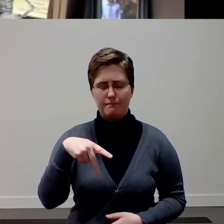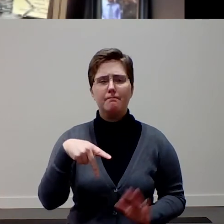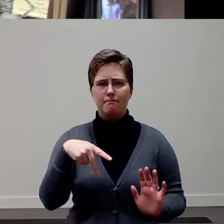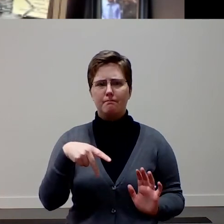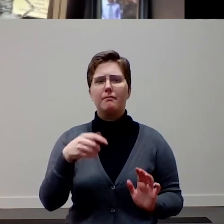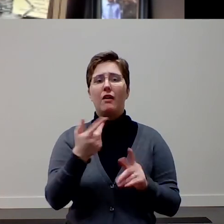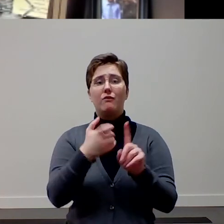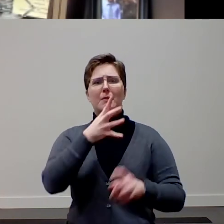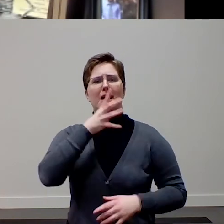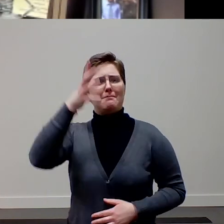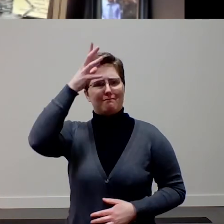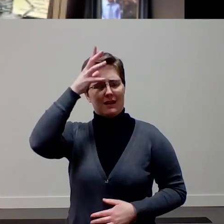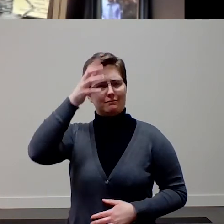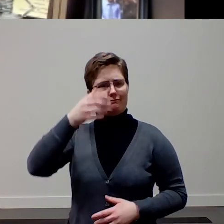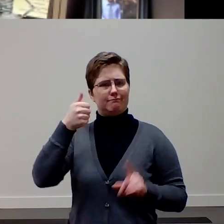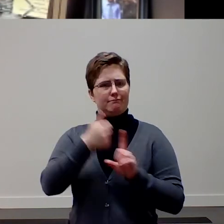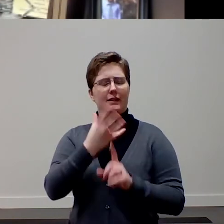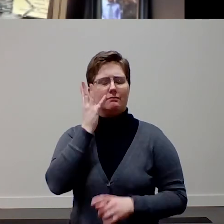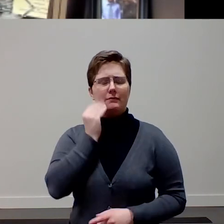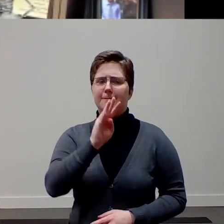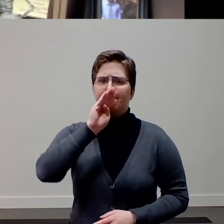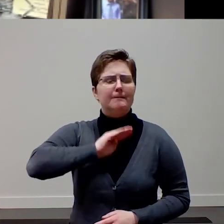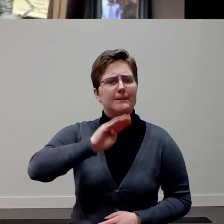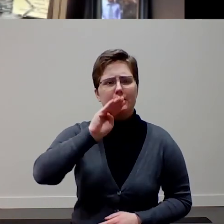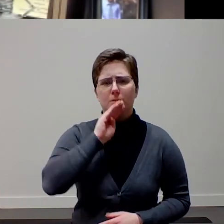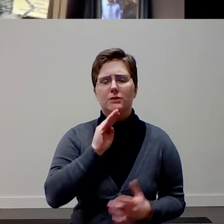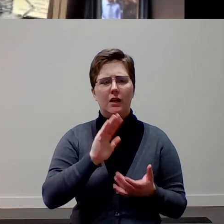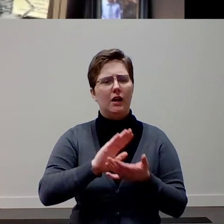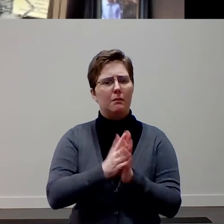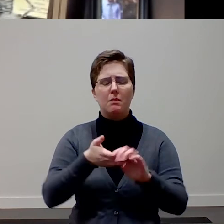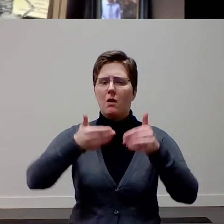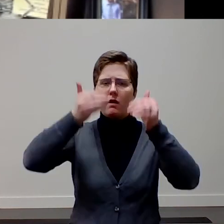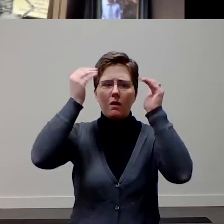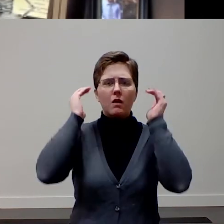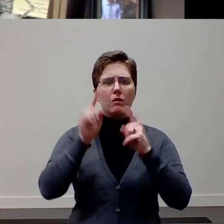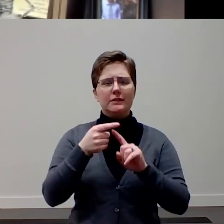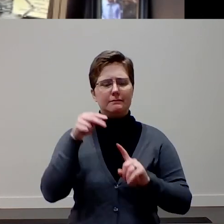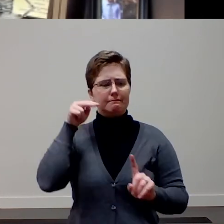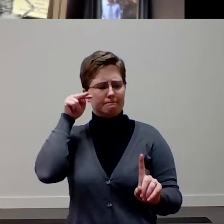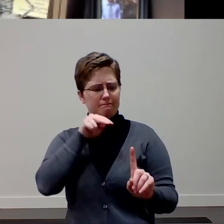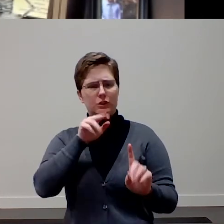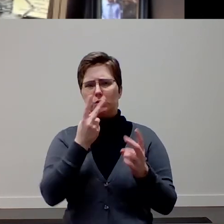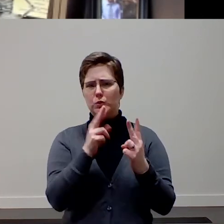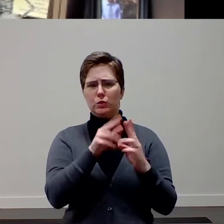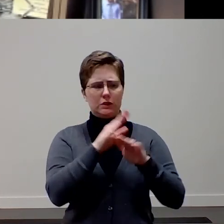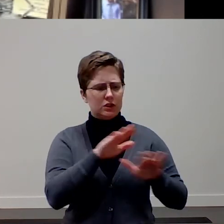visiting. It's been a long time to be able to feel, you know, get out there and feel the warmth of the students and the faces and